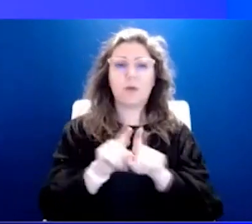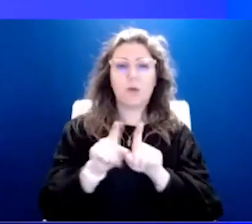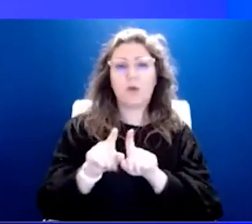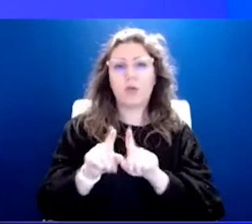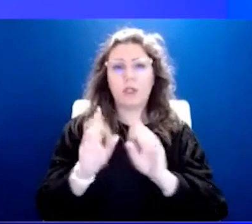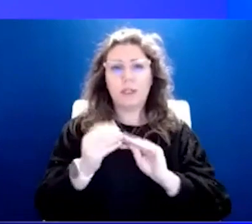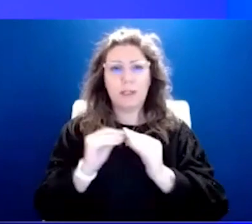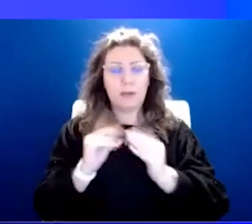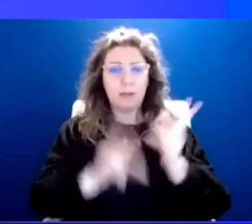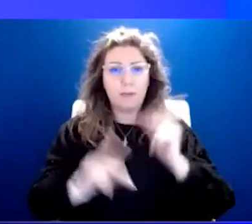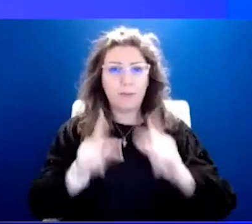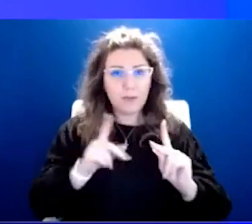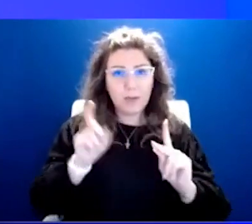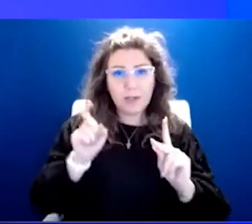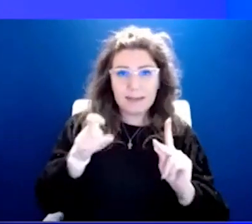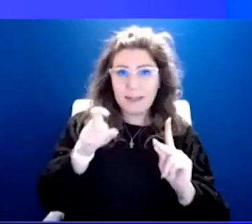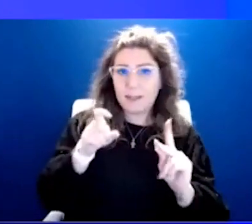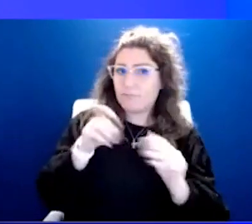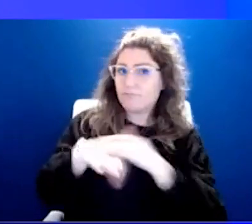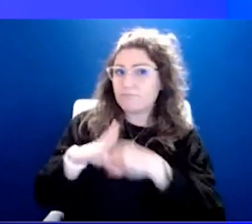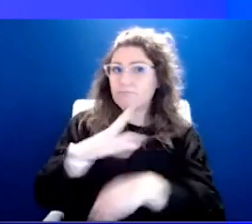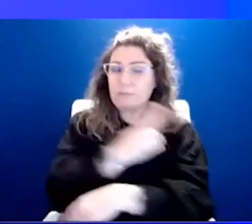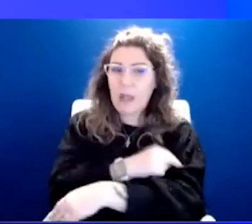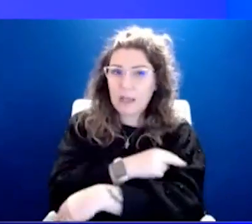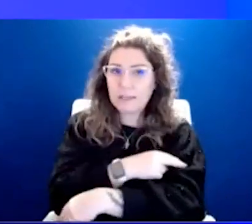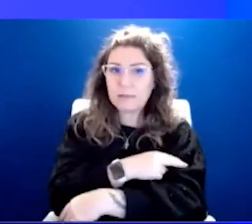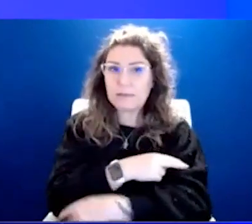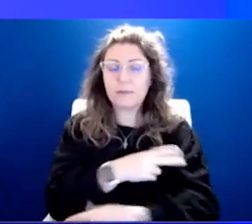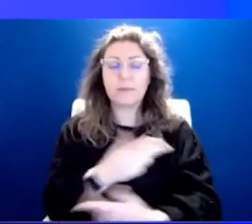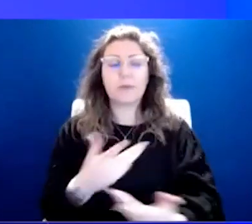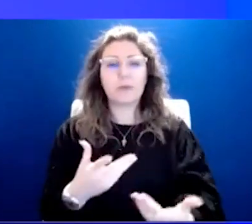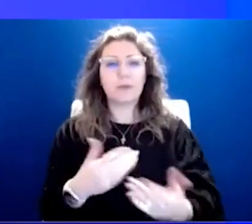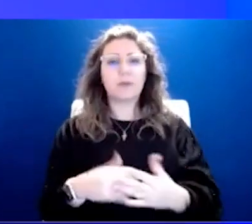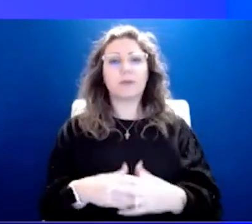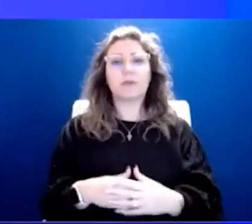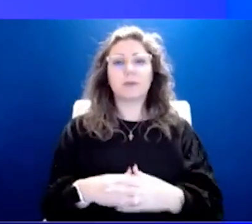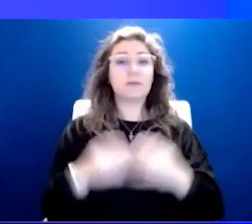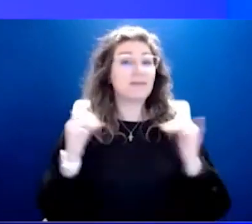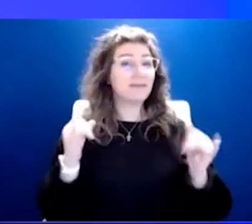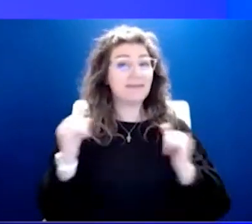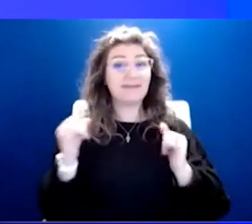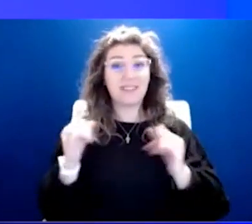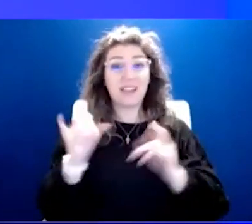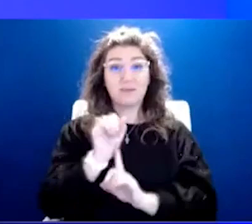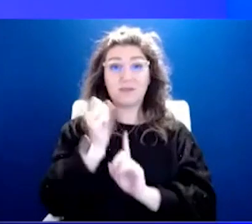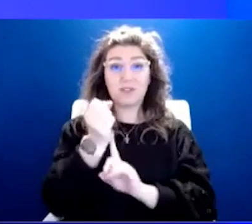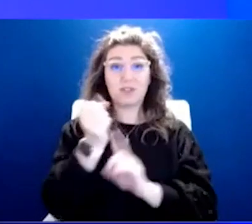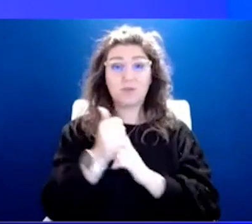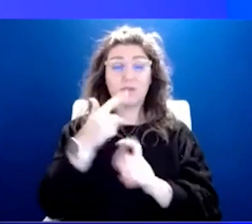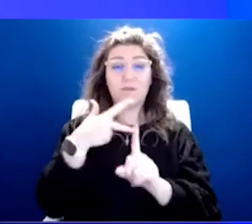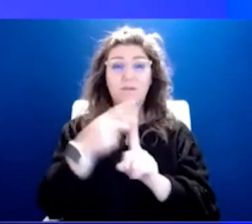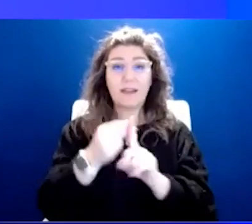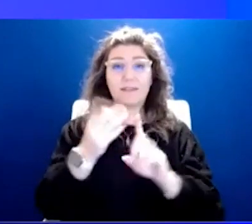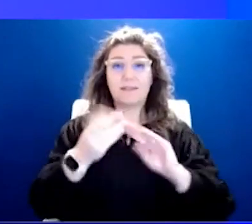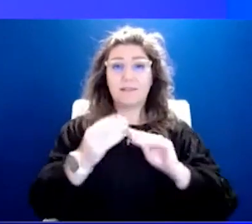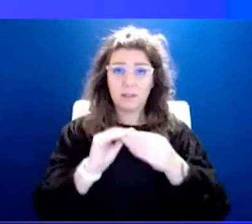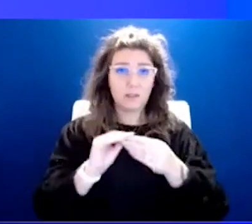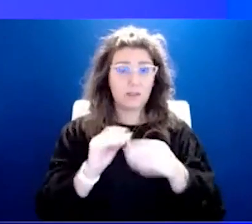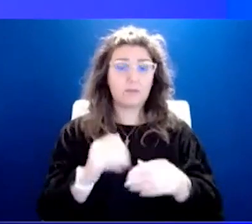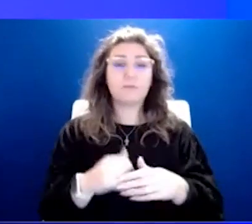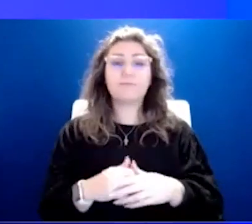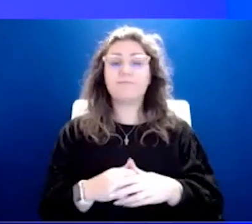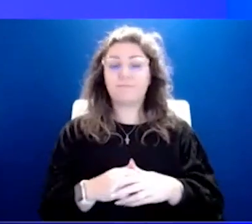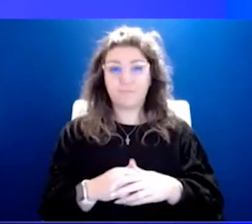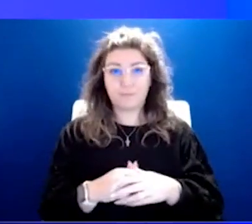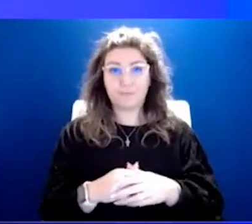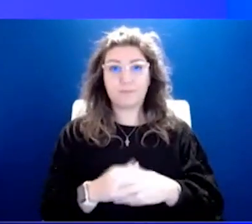are going to need to be hospitalized. We too are in the same situation in terms of vaccination numbers. We're still very